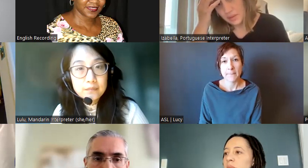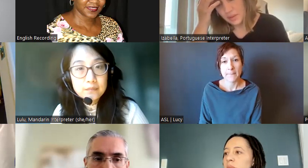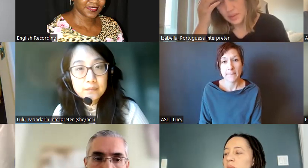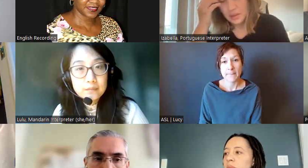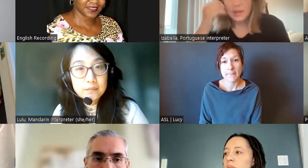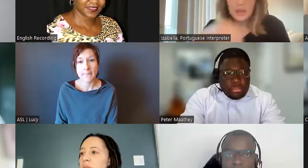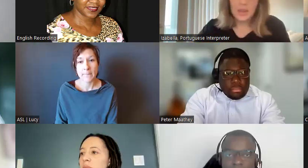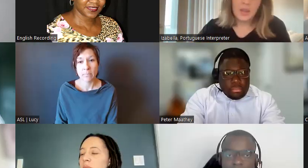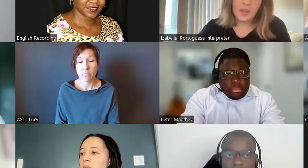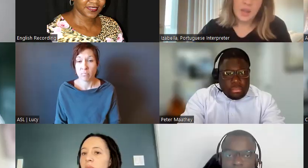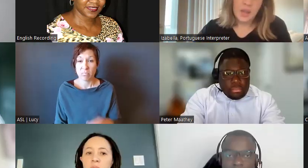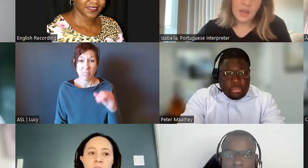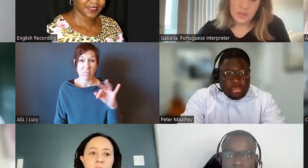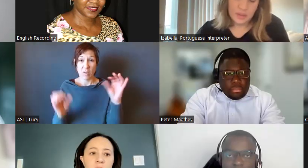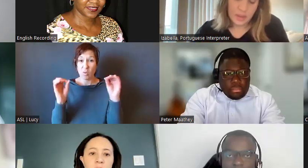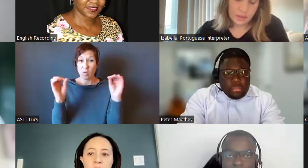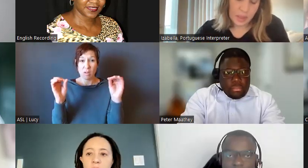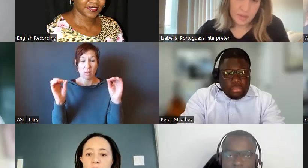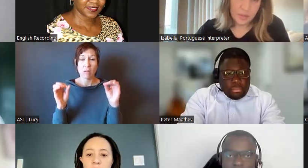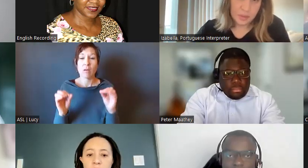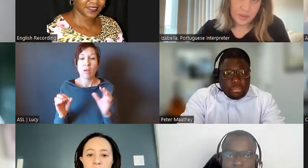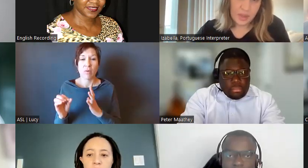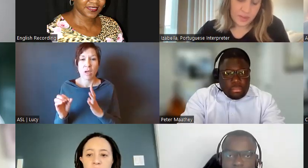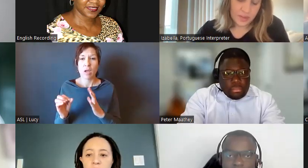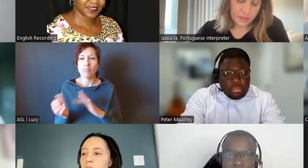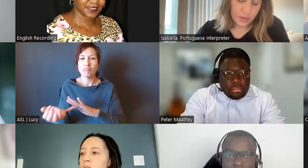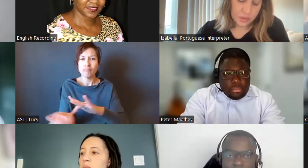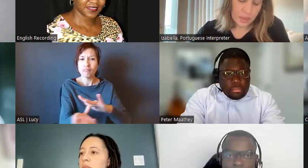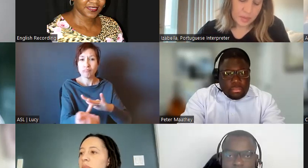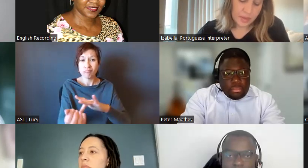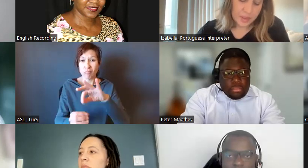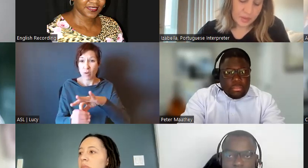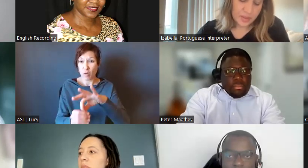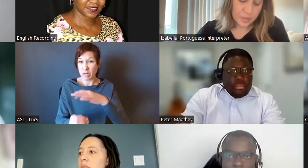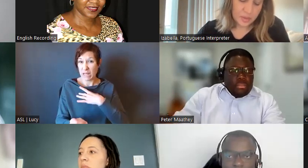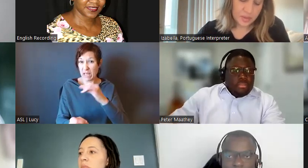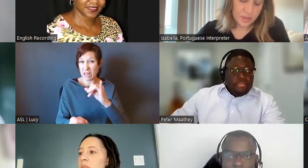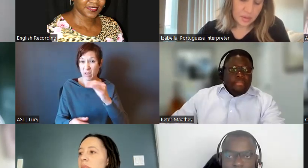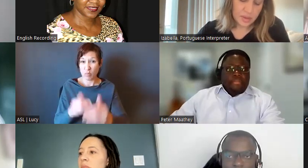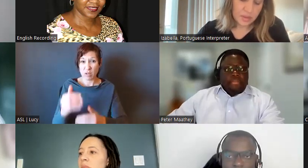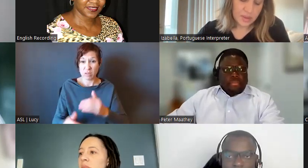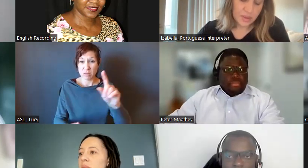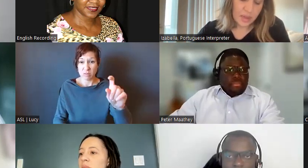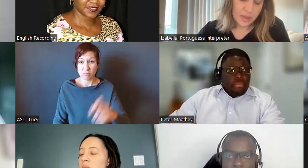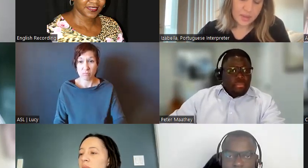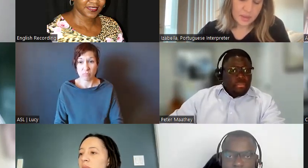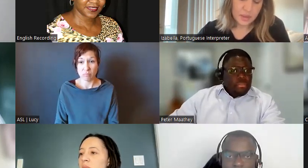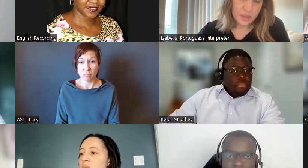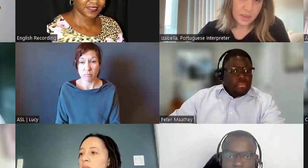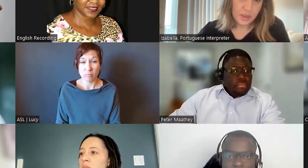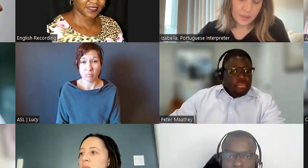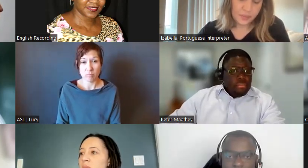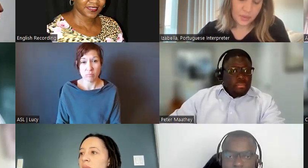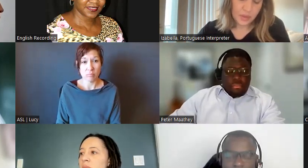So, if not, I just want to take a quick straw poll on whether folks like this idea that on December